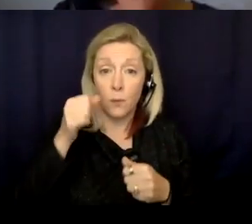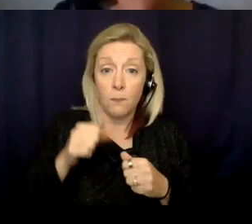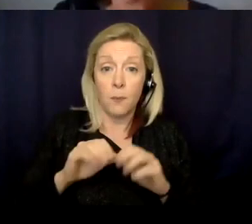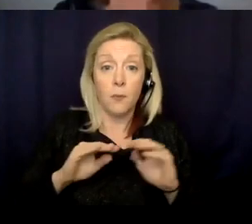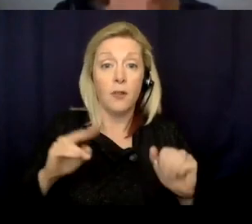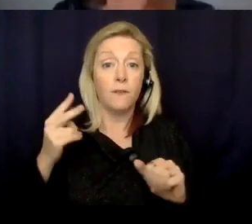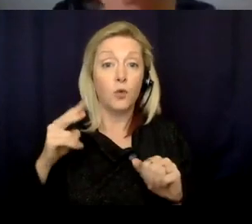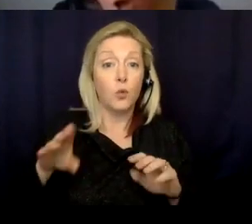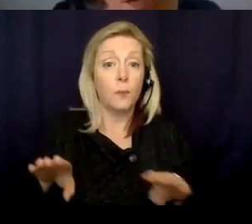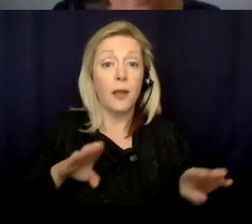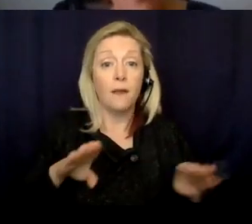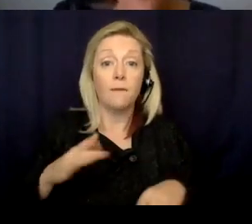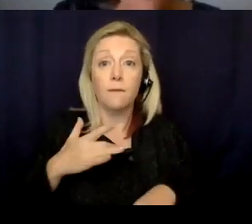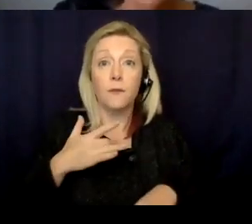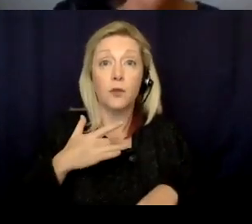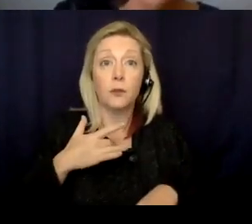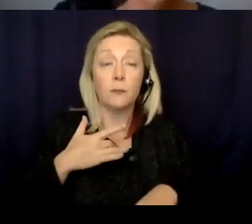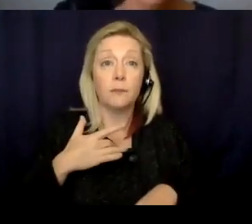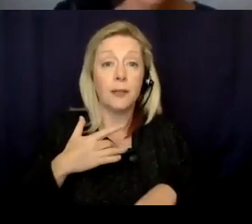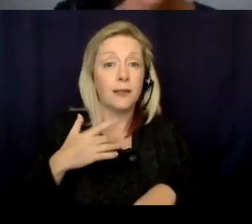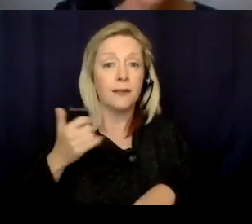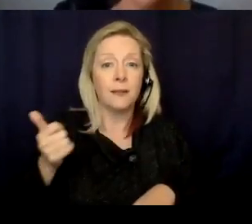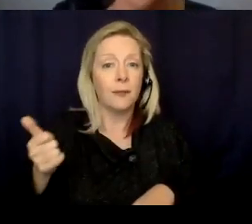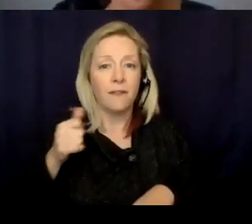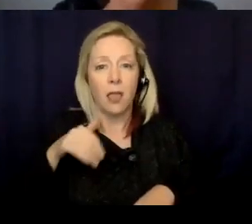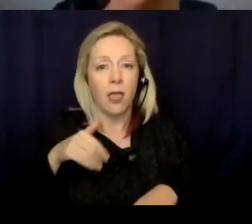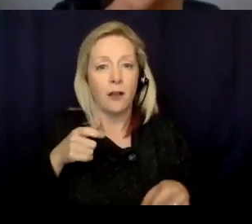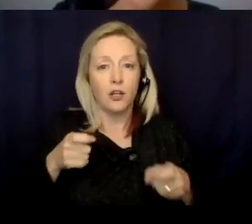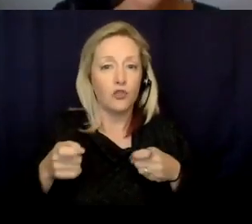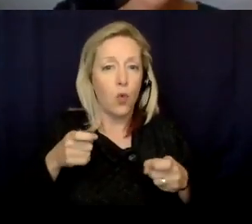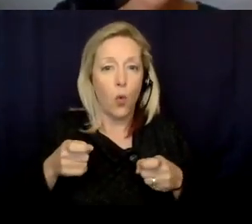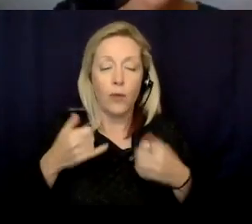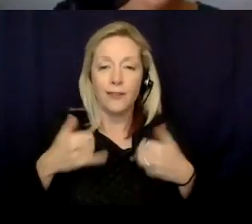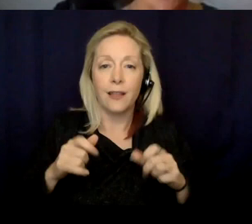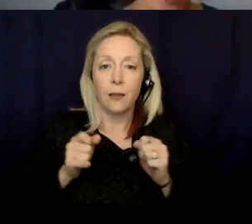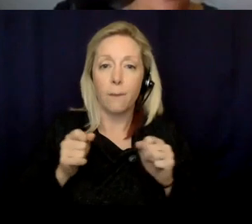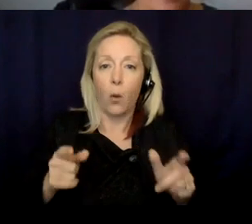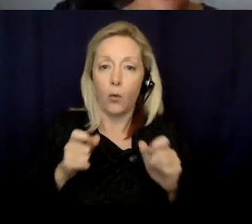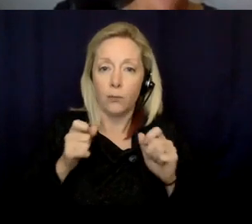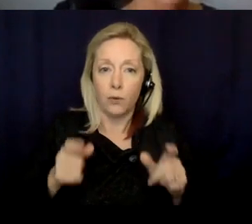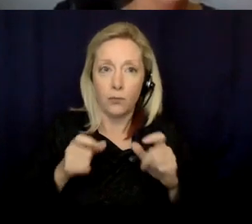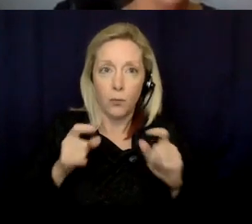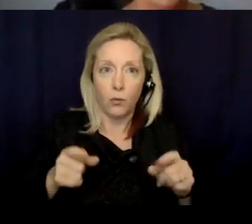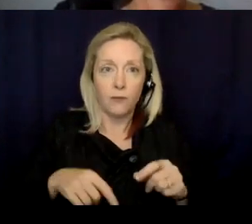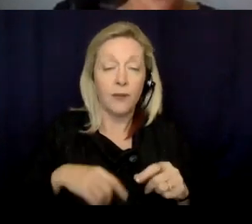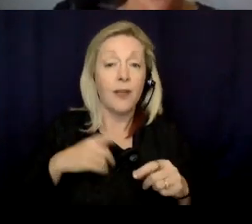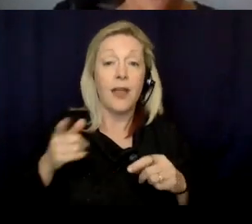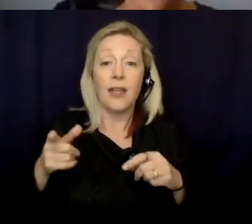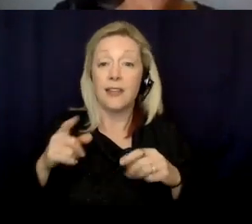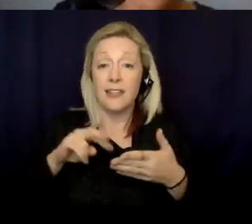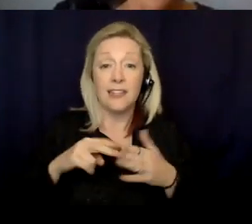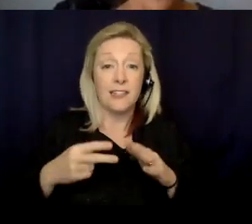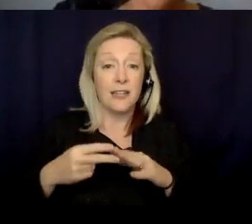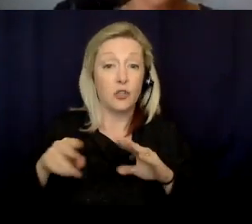the behaviors are not under the individual's control, and it's not yet used intentionally